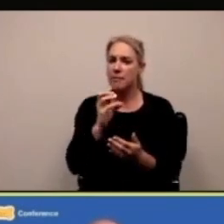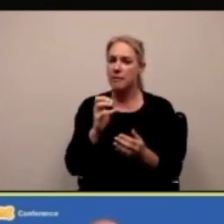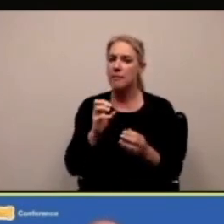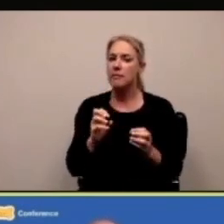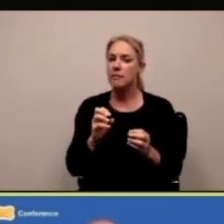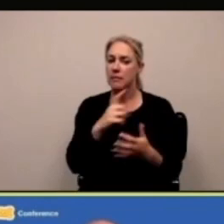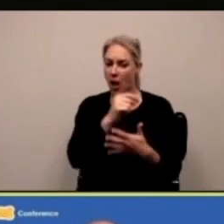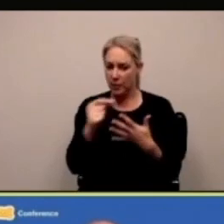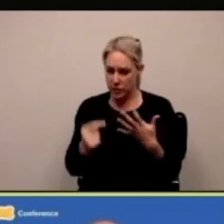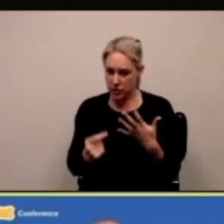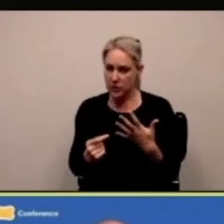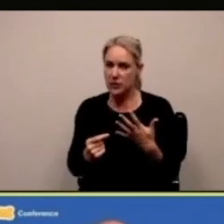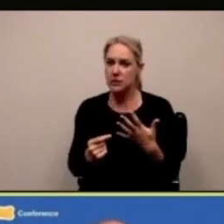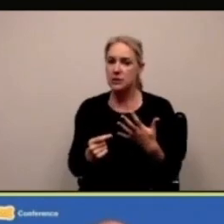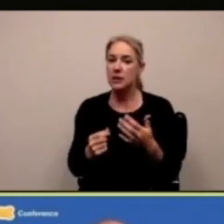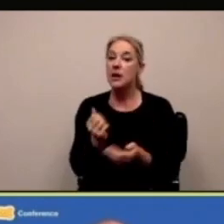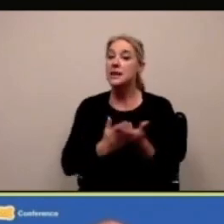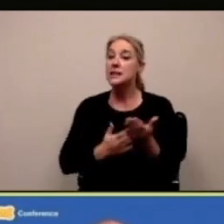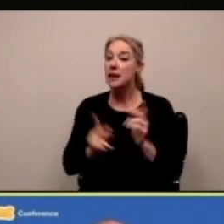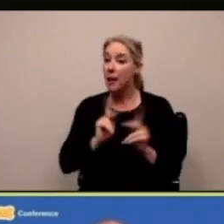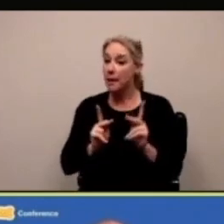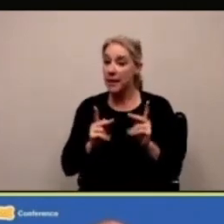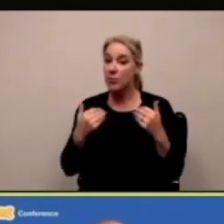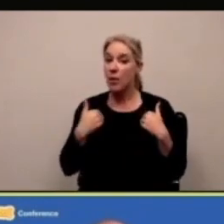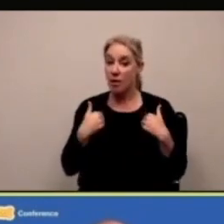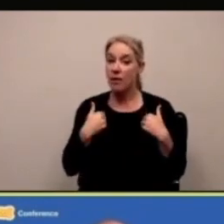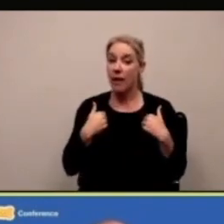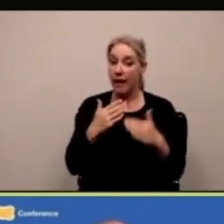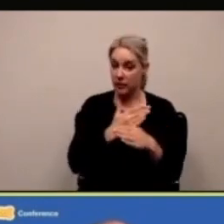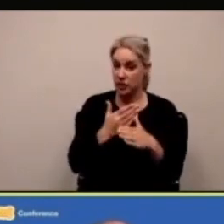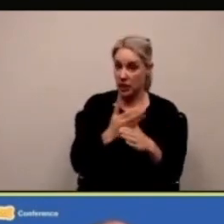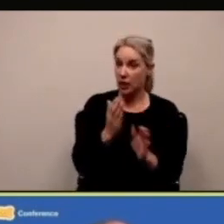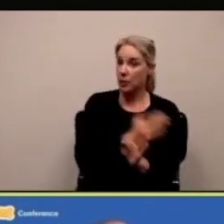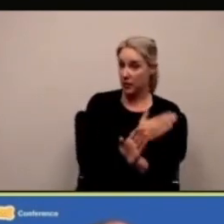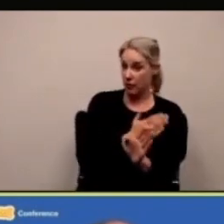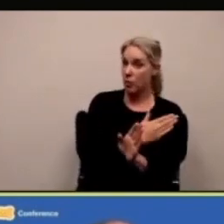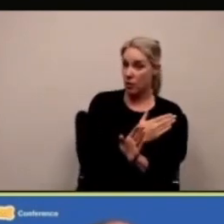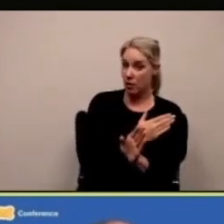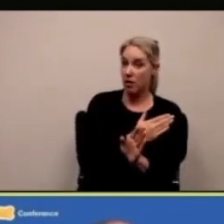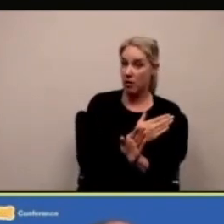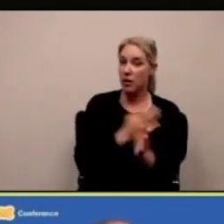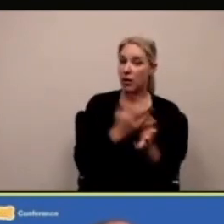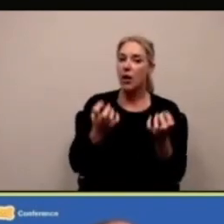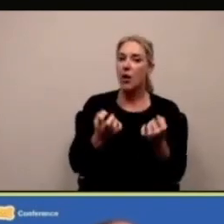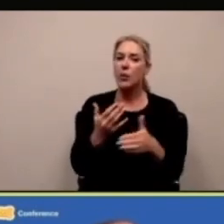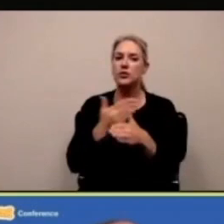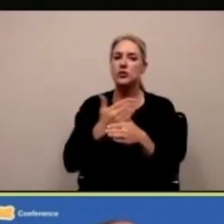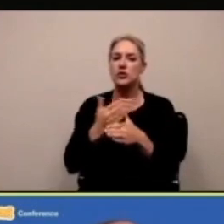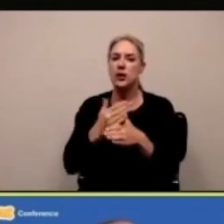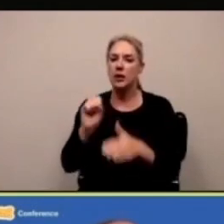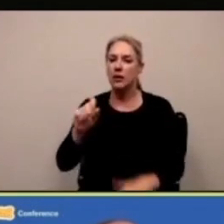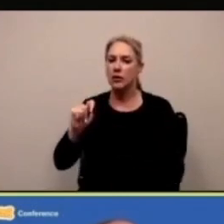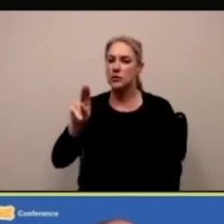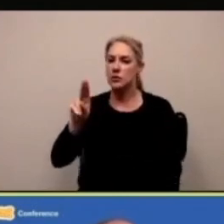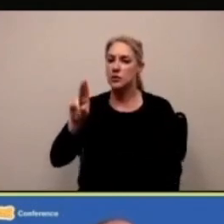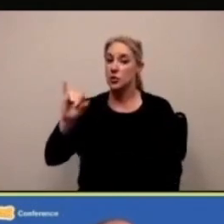already shared in the studio, and I just want to open this up real quick. And so